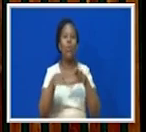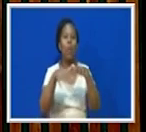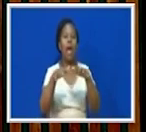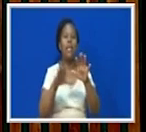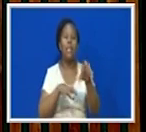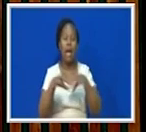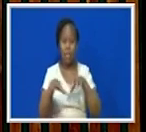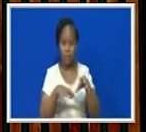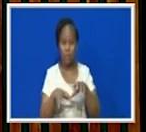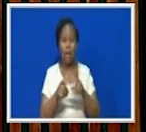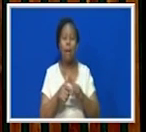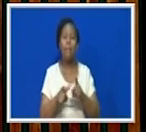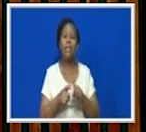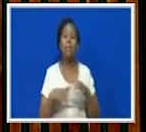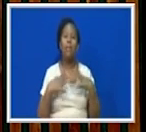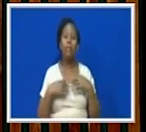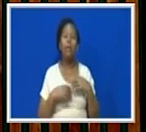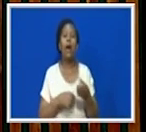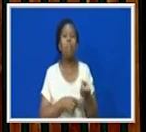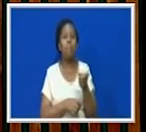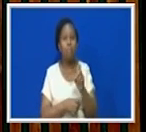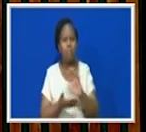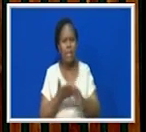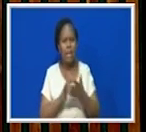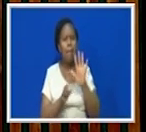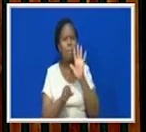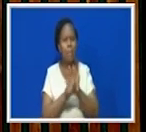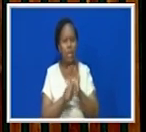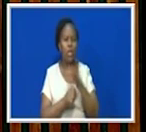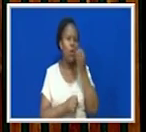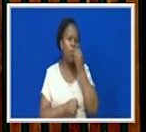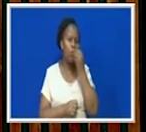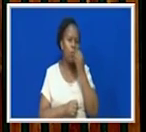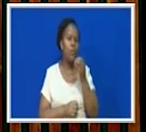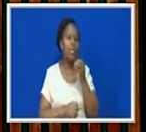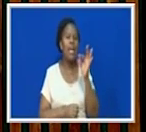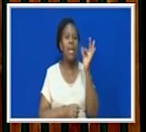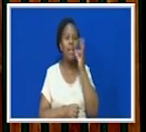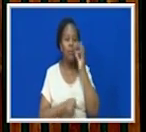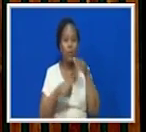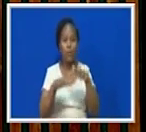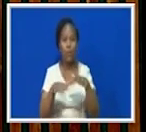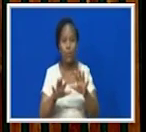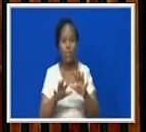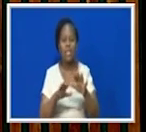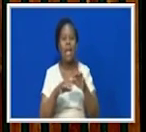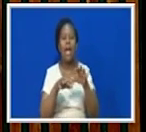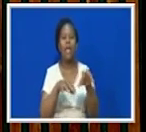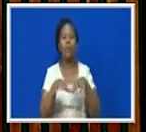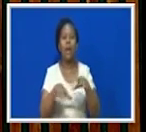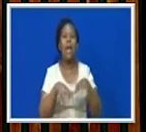But as man population grew, food scarcity in terms of wild fruits and wild animals